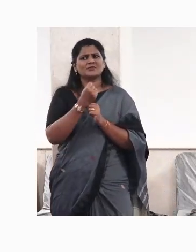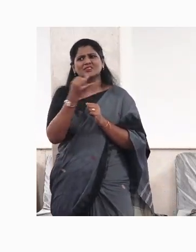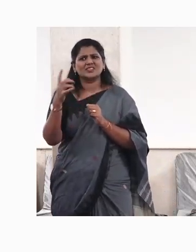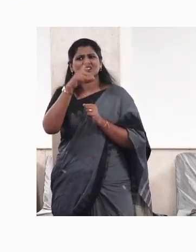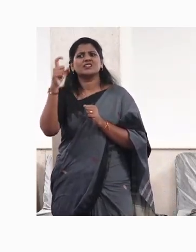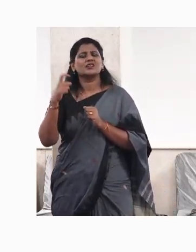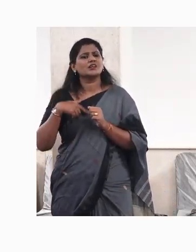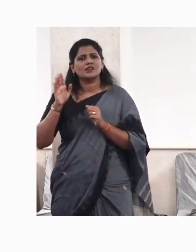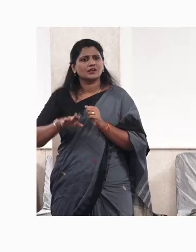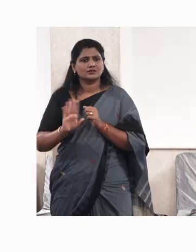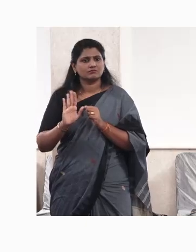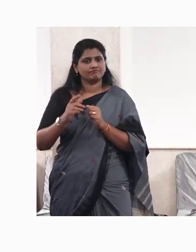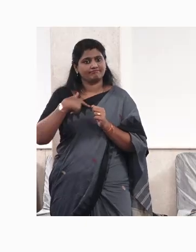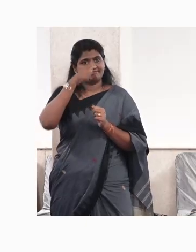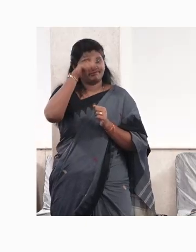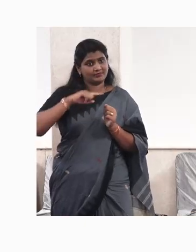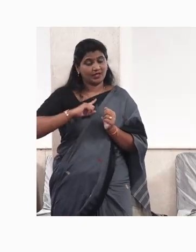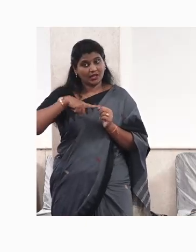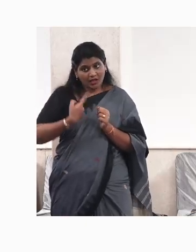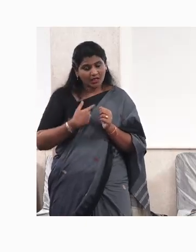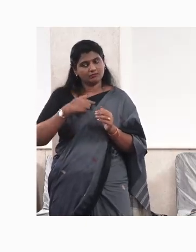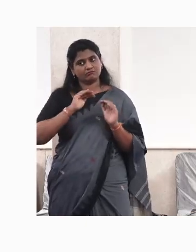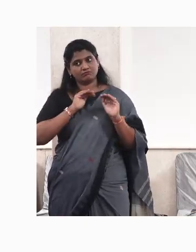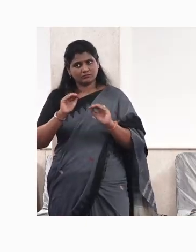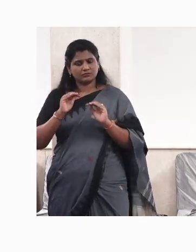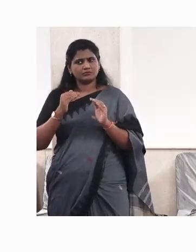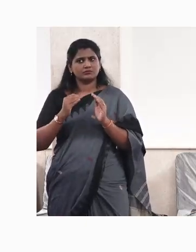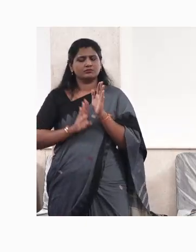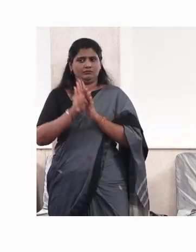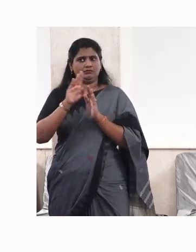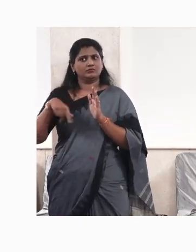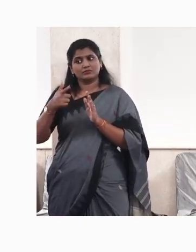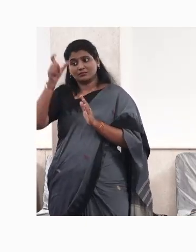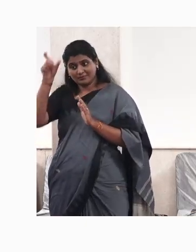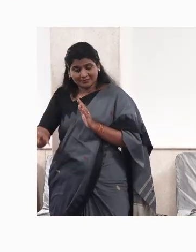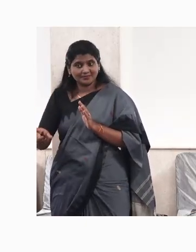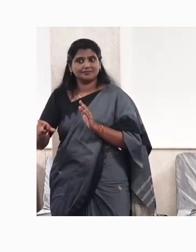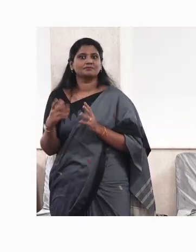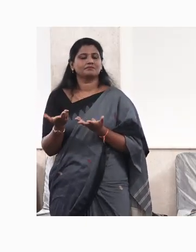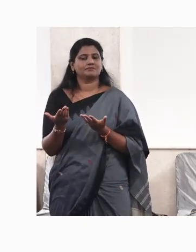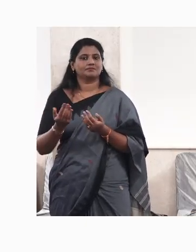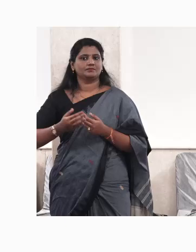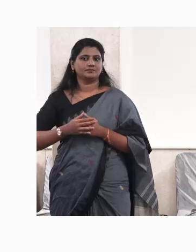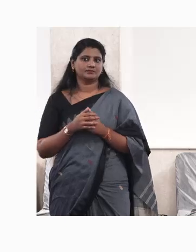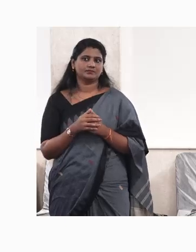making yourself effective, making the other people effective.